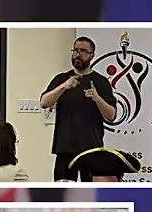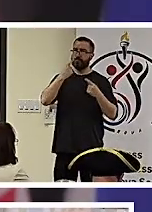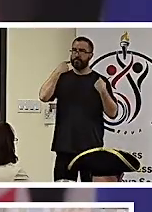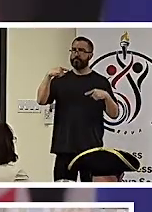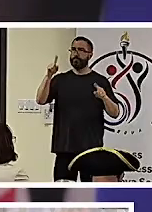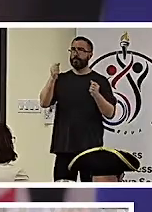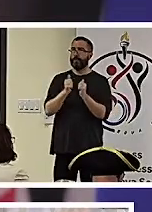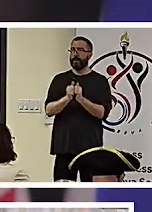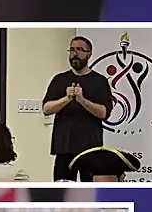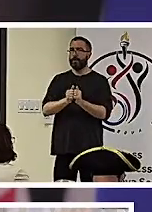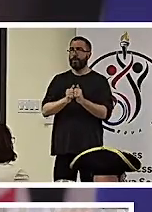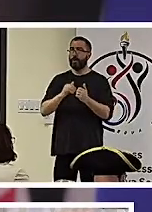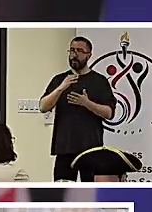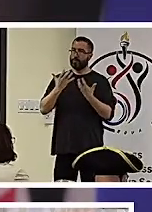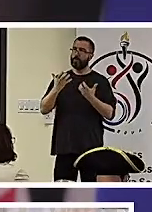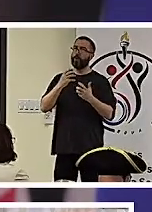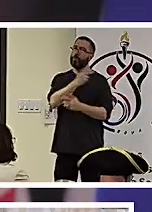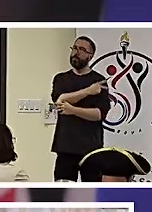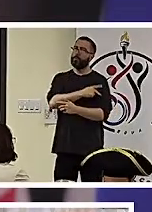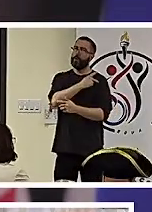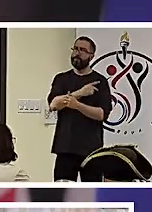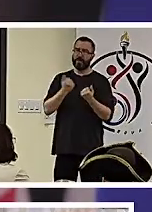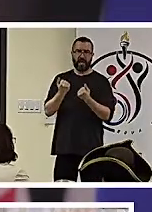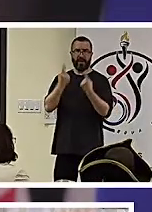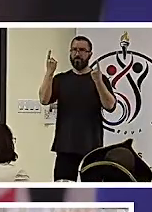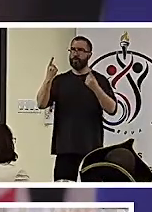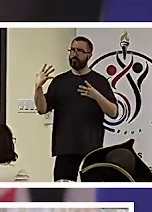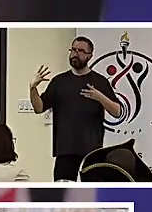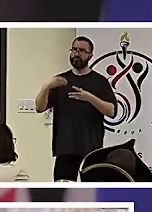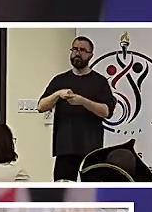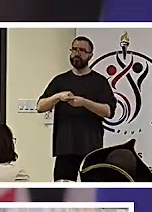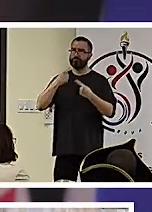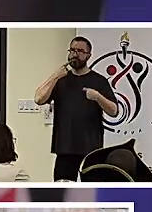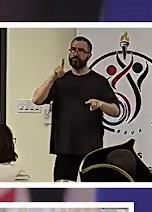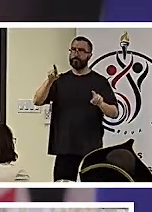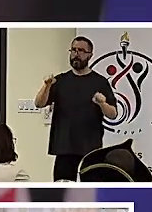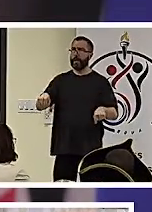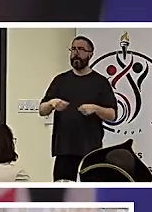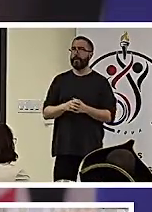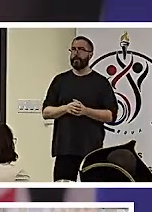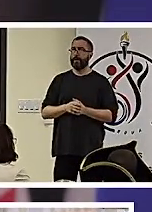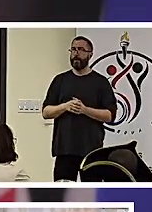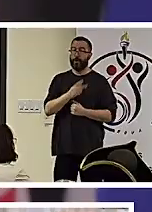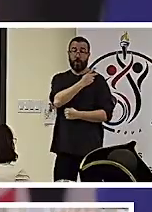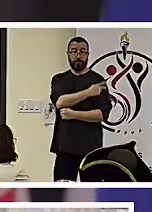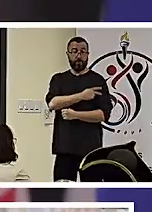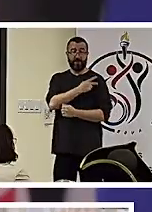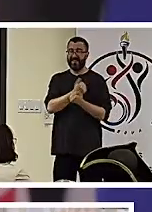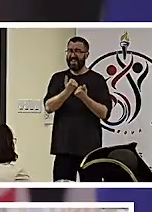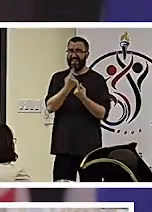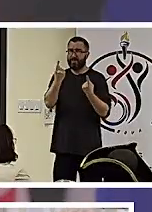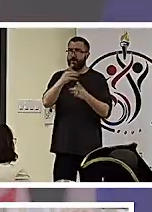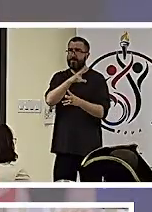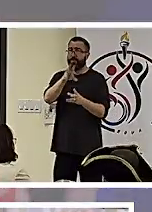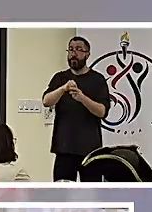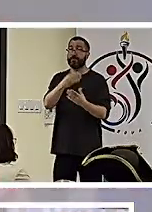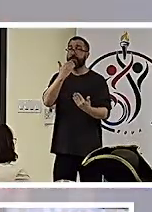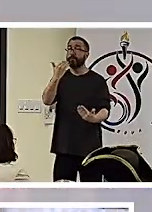the opportunity to participate fully, contribute, and thrive. A province where everyone belongs. Thank